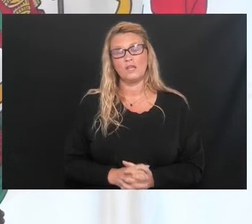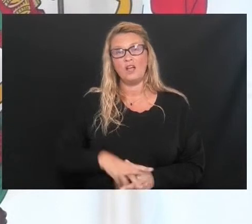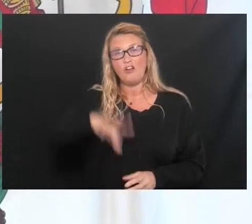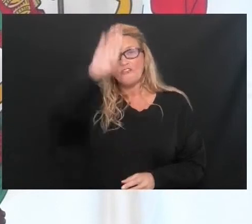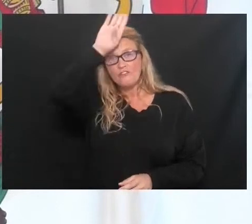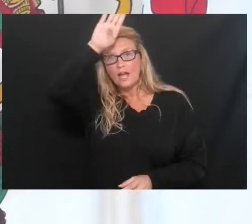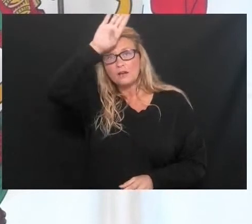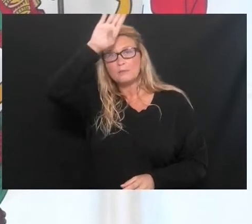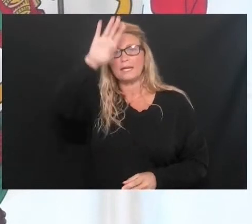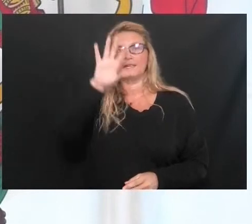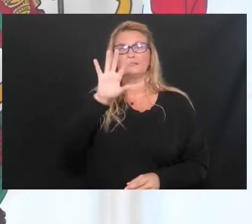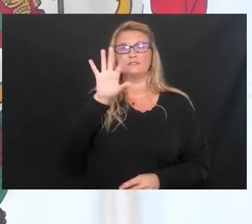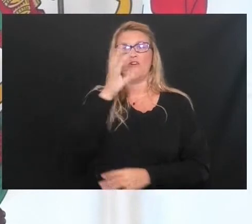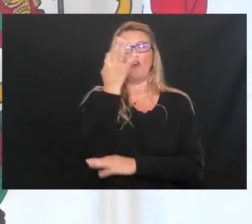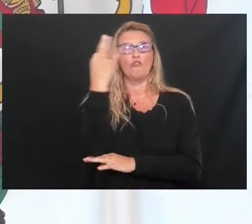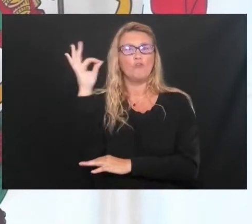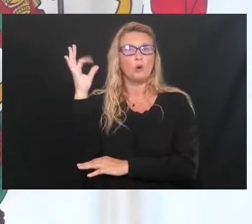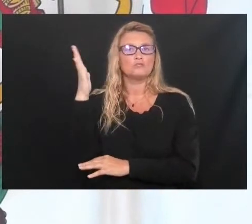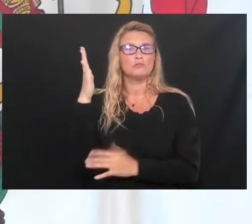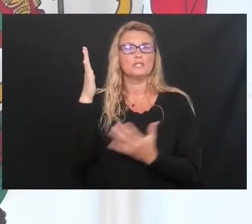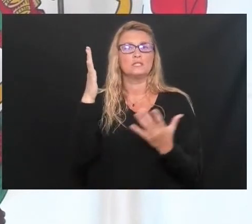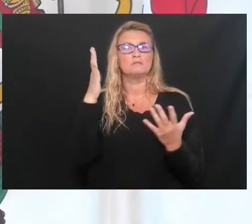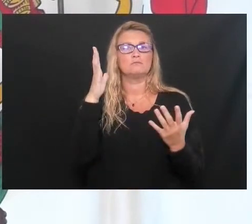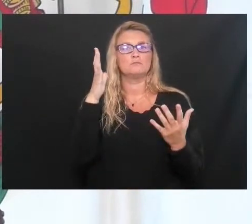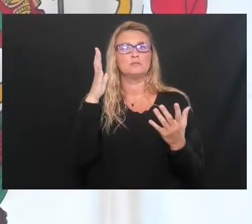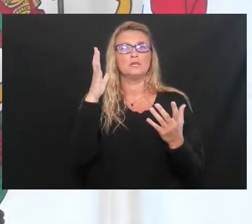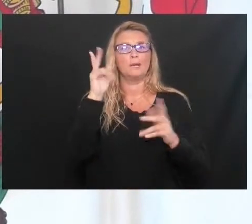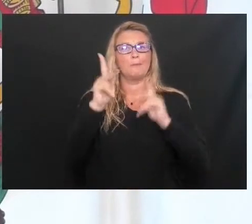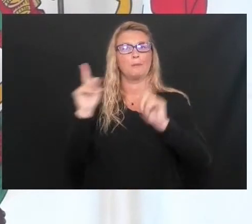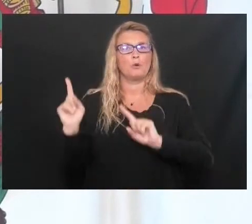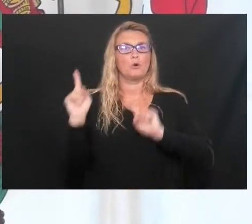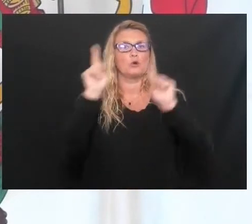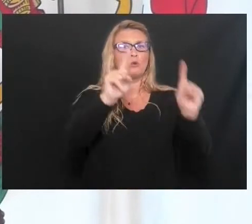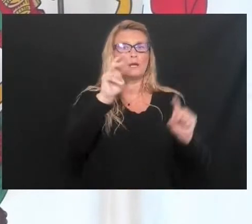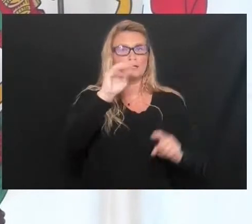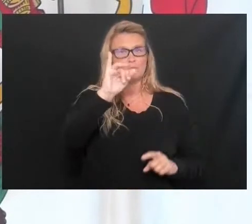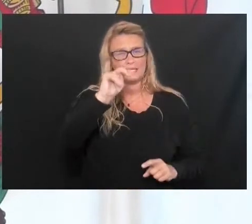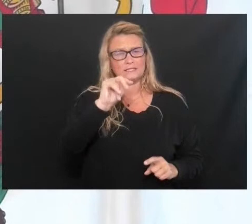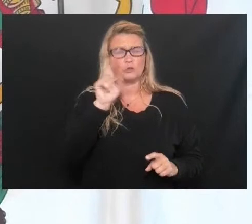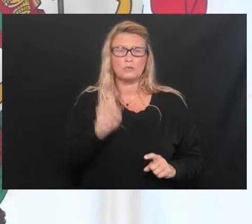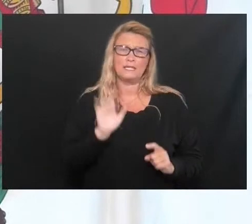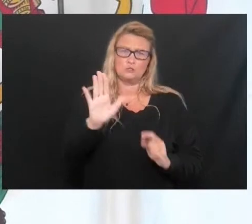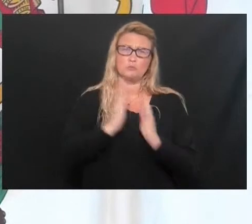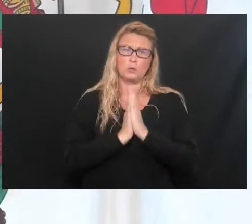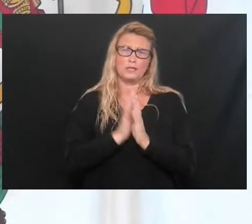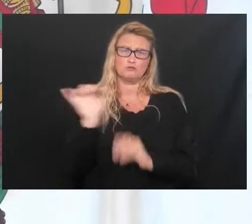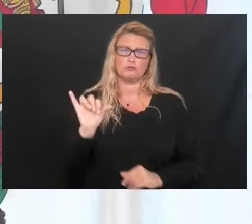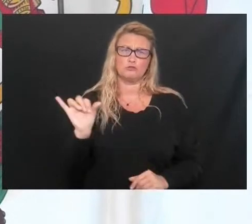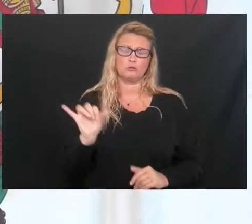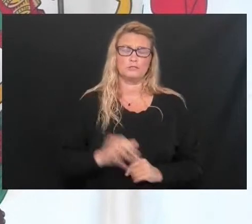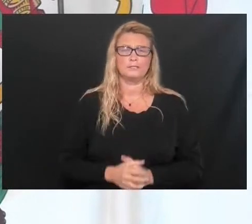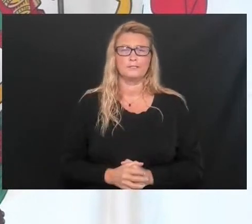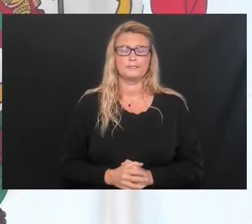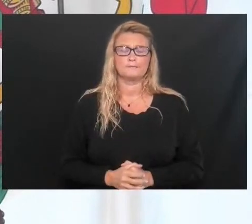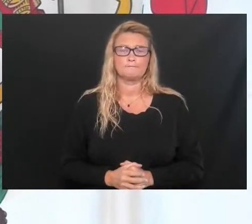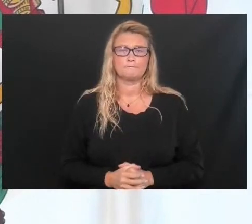our forestry division folks and everything that are going to Minnesota, they surely need your prayers. And